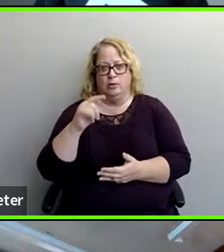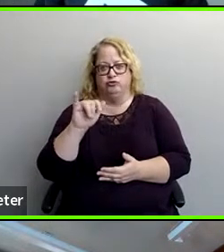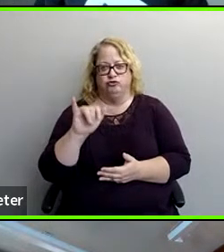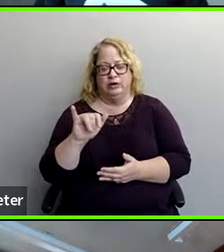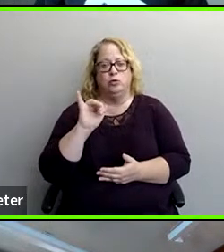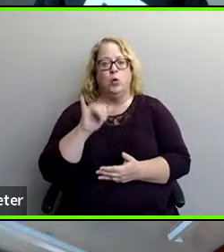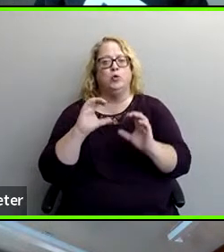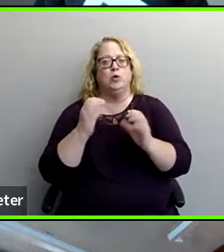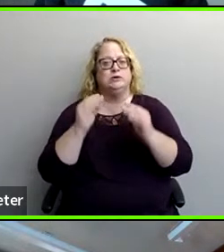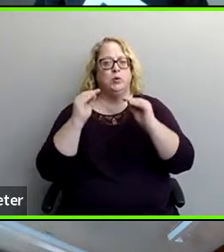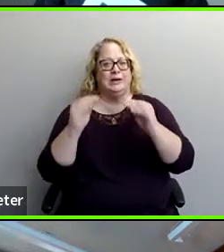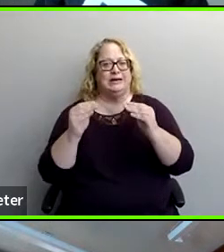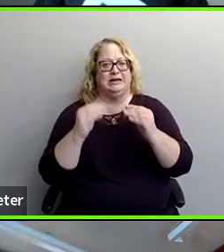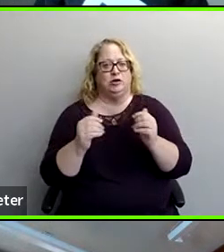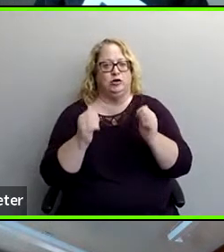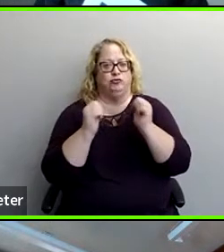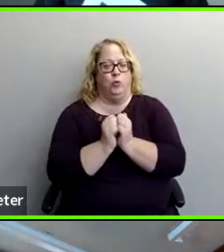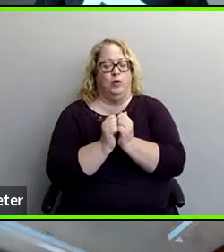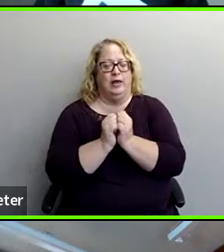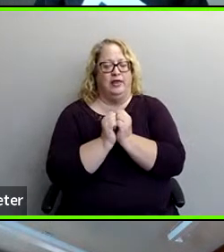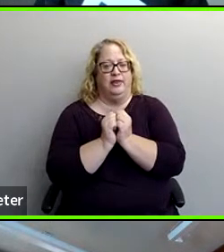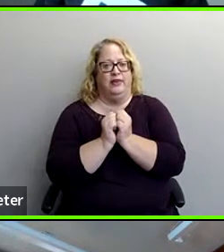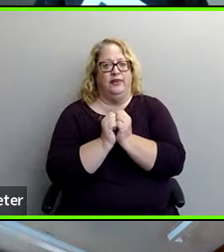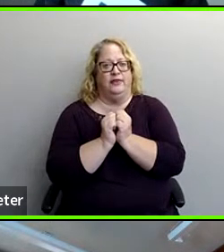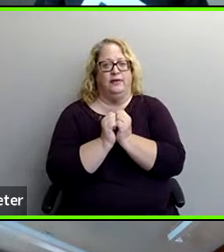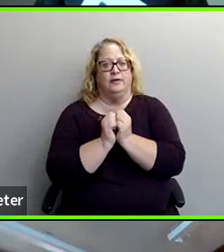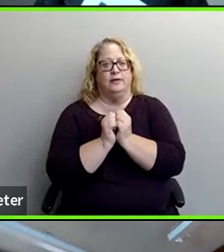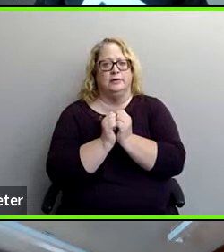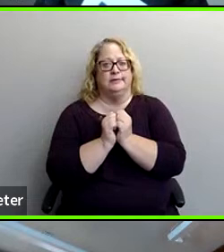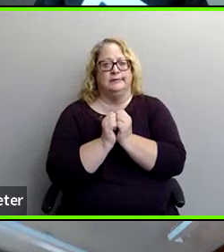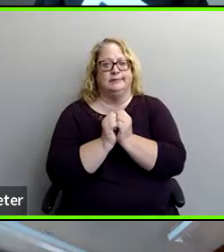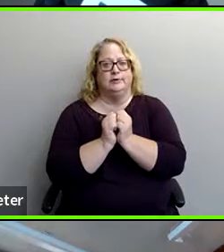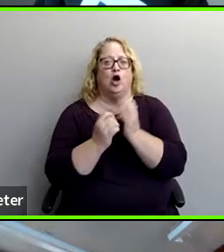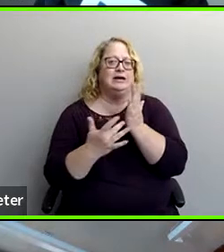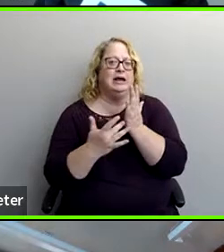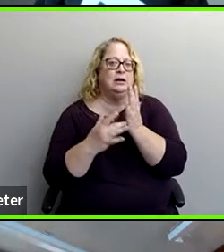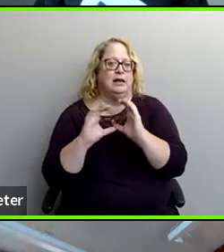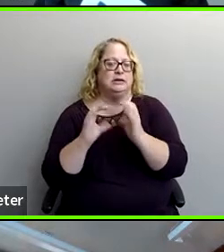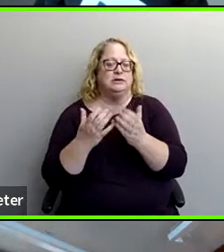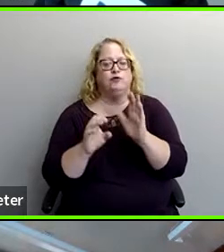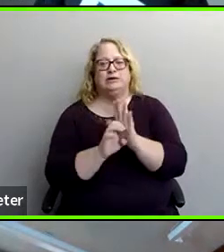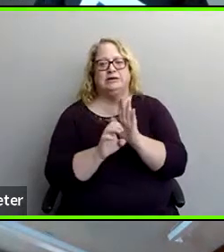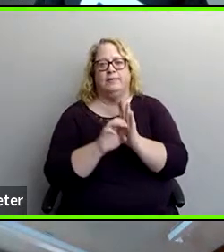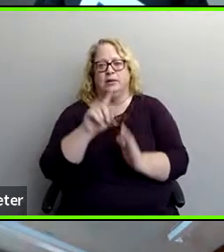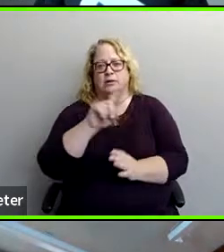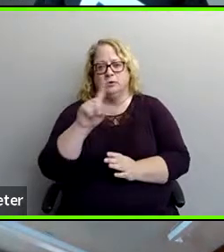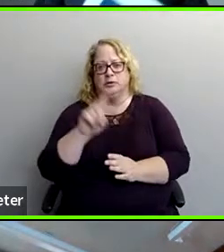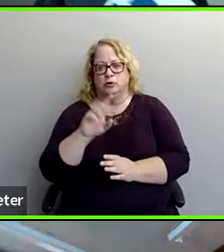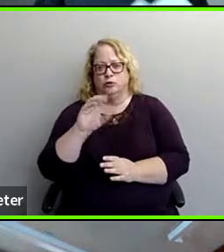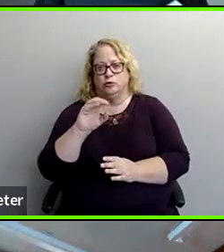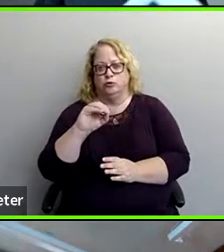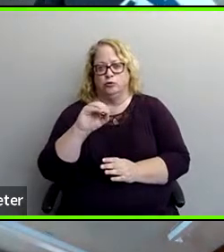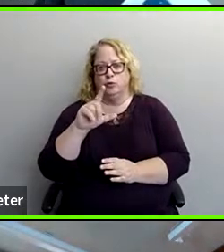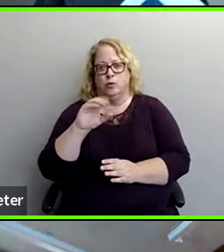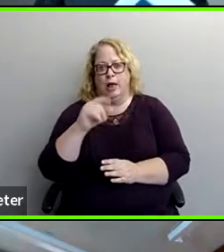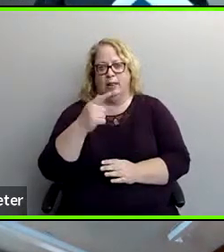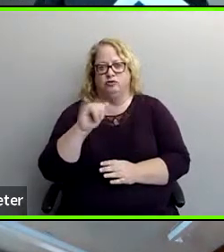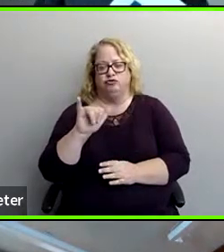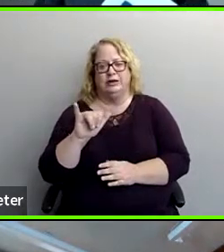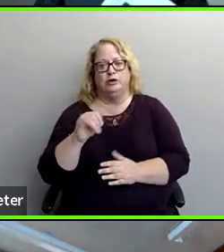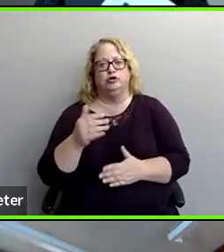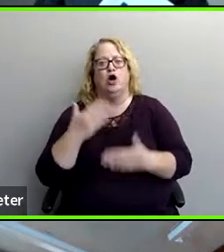courses that we teach alongside some of our technical classes. For example, zoology is offered with